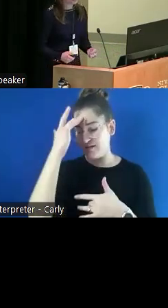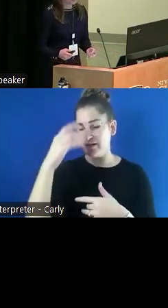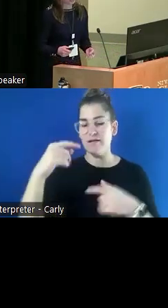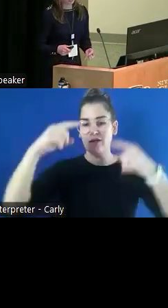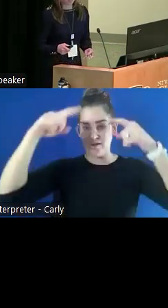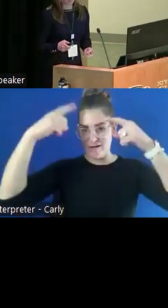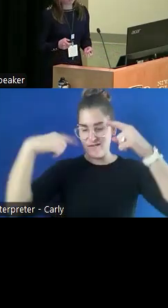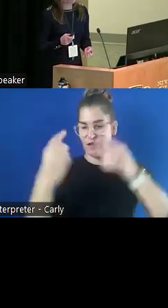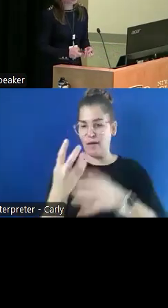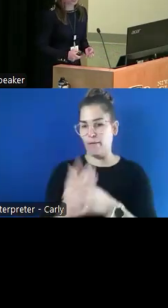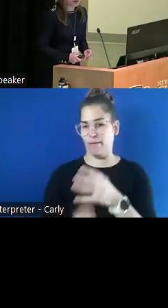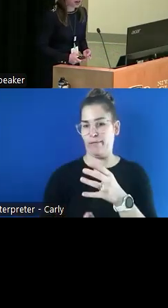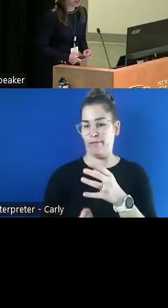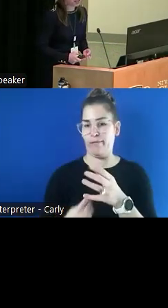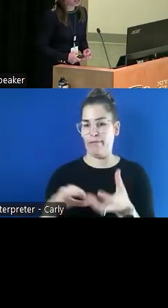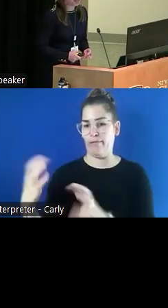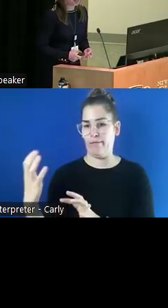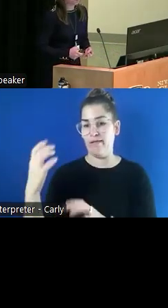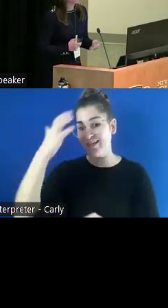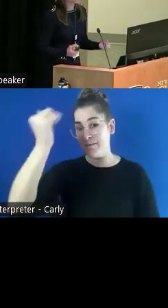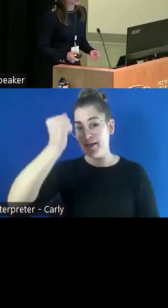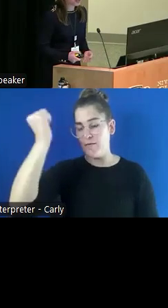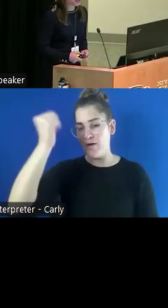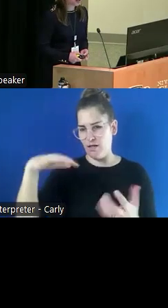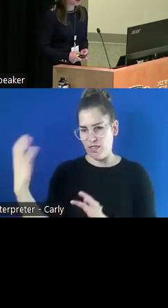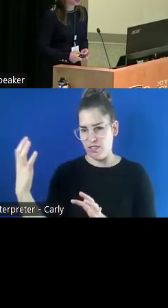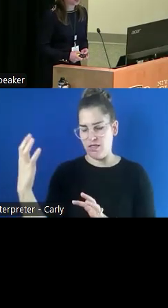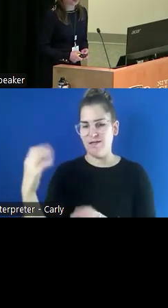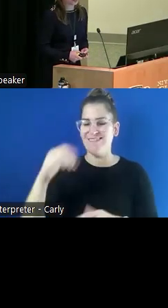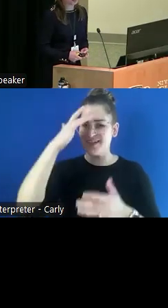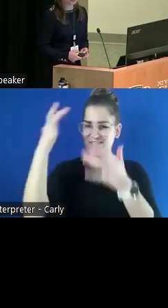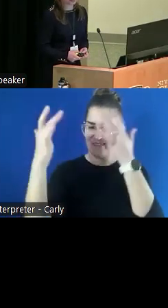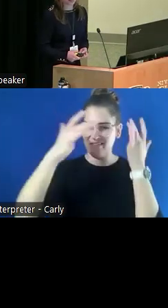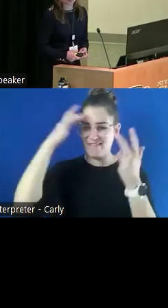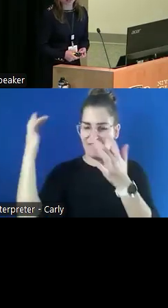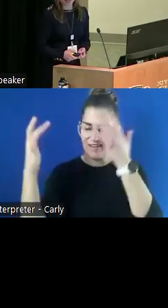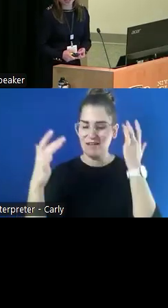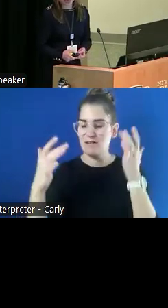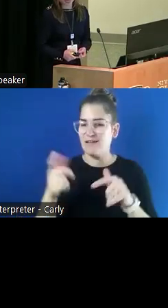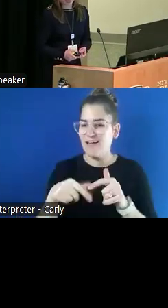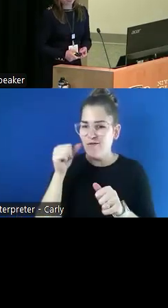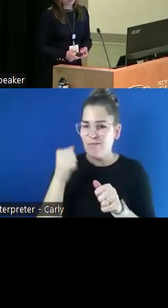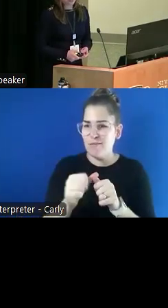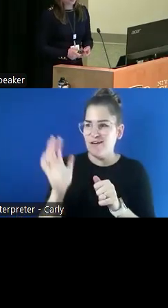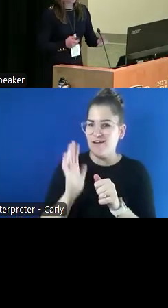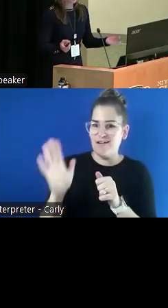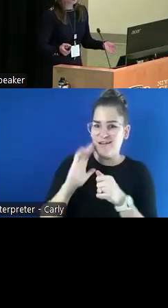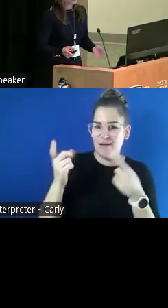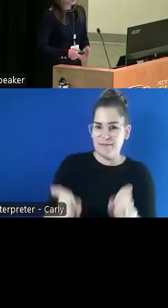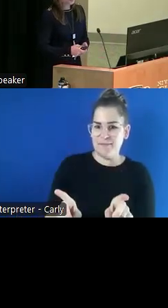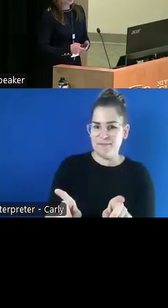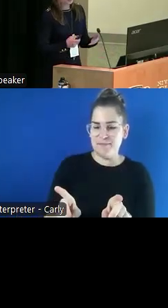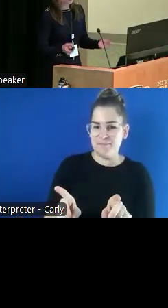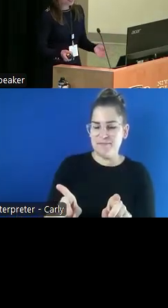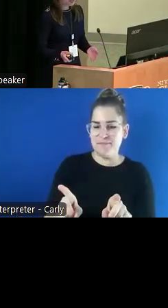so memory is impaired. It may be difficult to recall these personal experiences. And there's the fact that